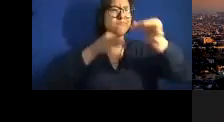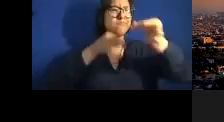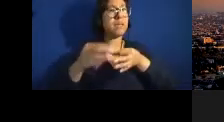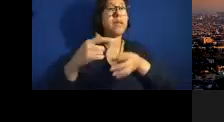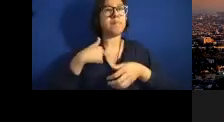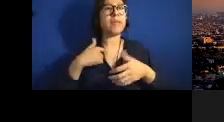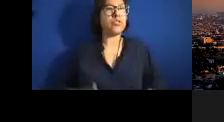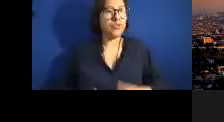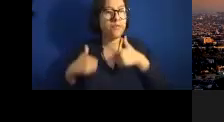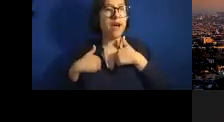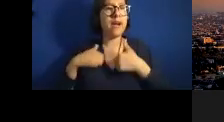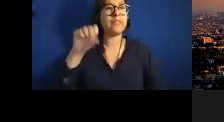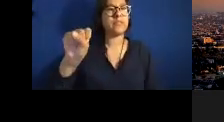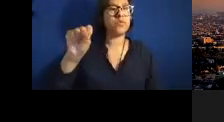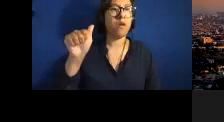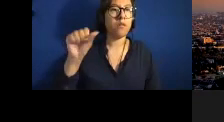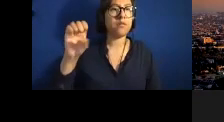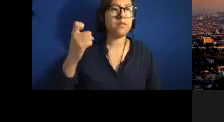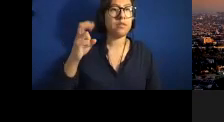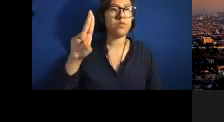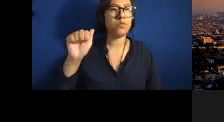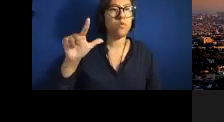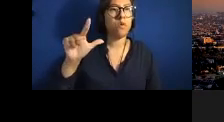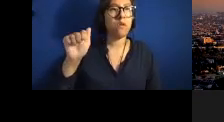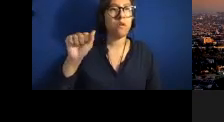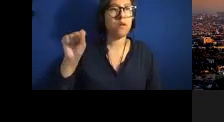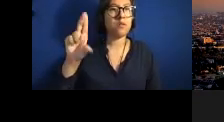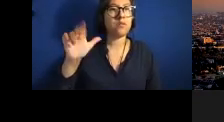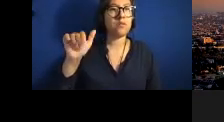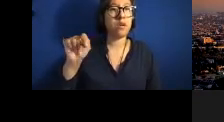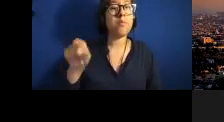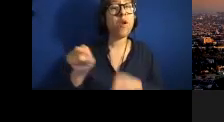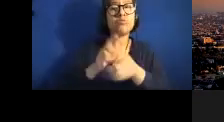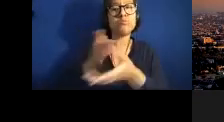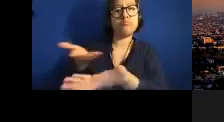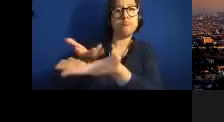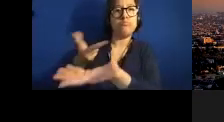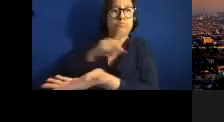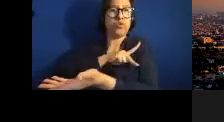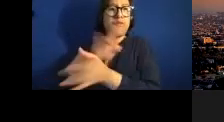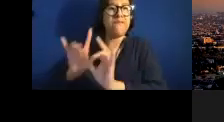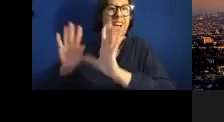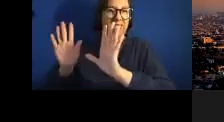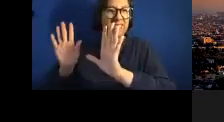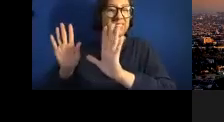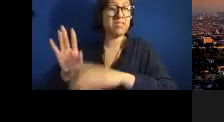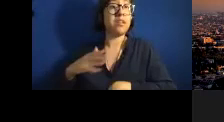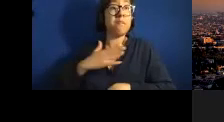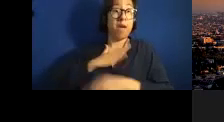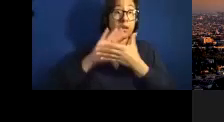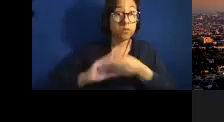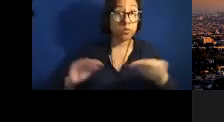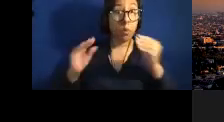of sexual assault and a multi-time survivor of interpersonal violence. And the story that I tell that